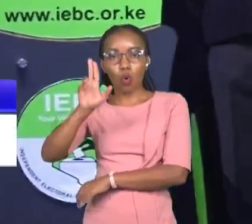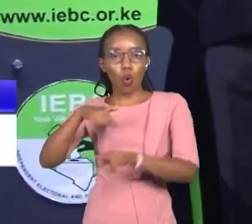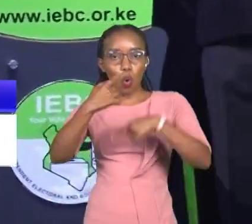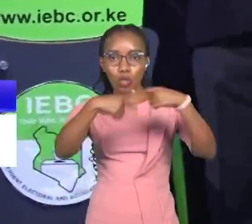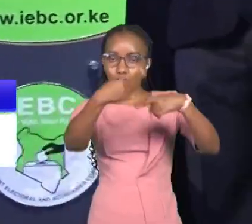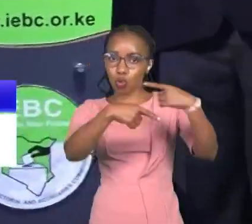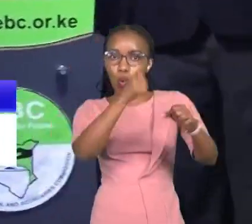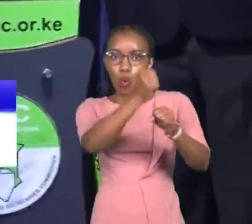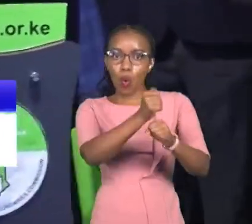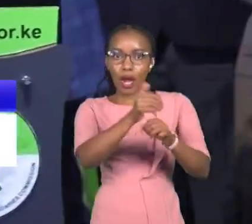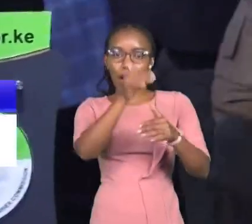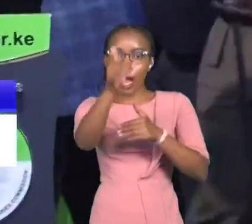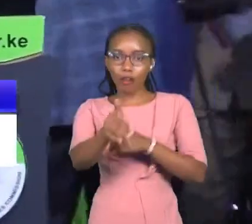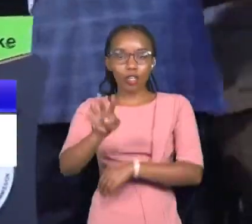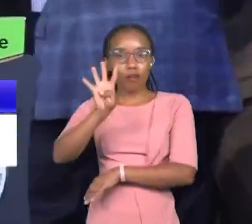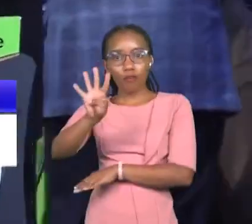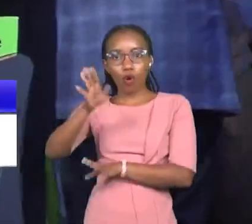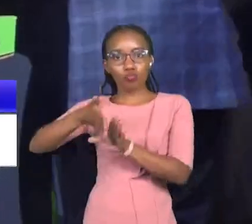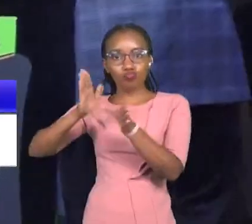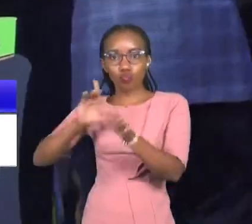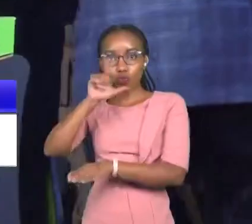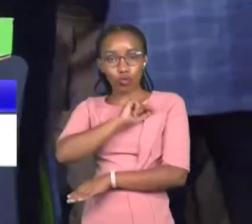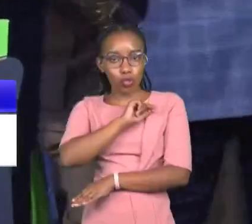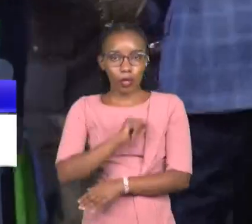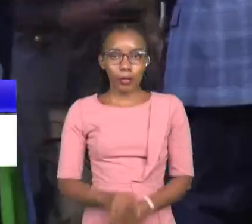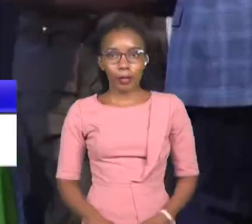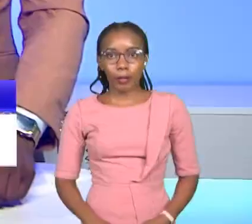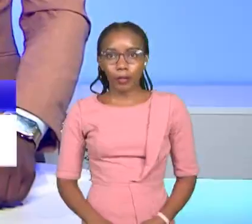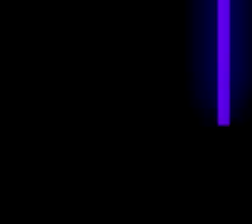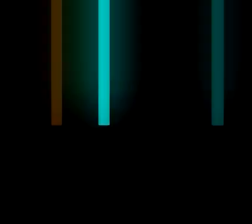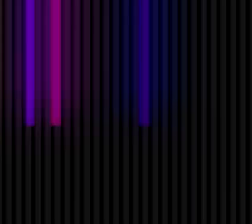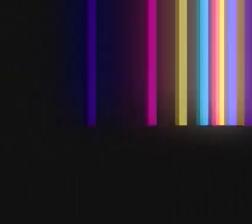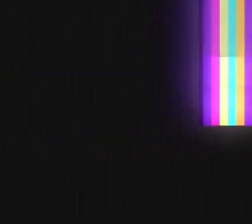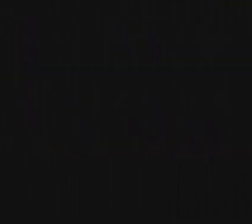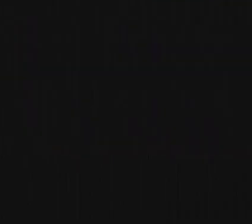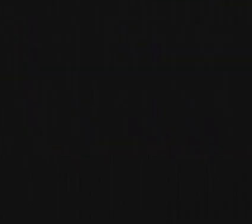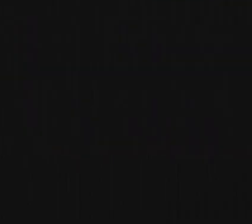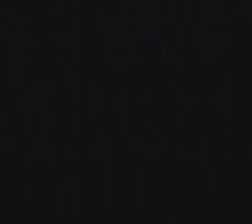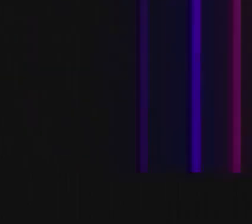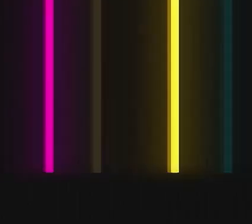exit of the four commissioners. Daniel Kariuki for Switch TV News.